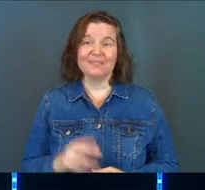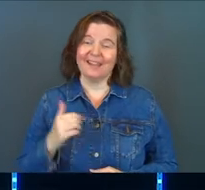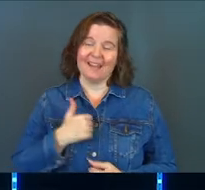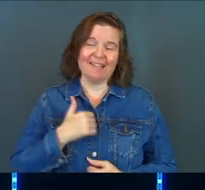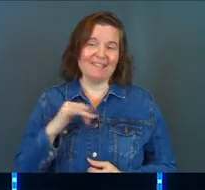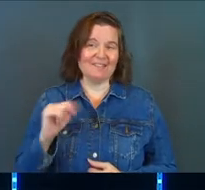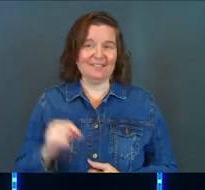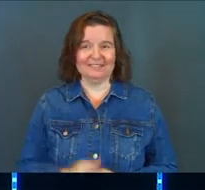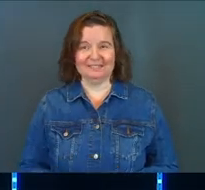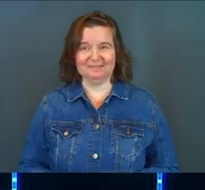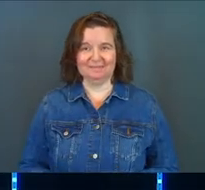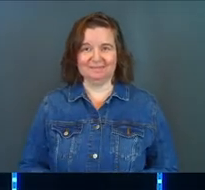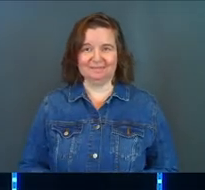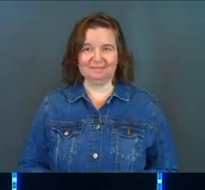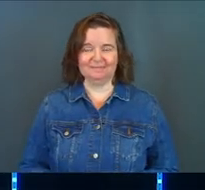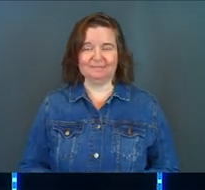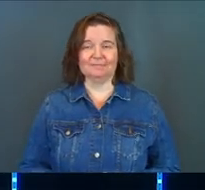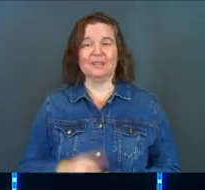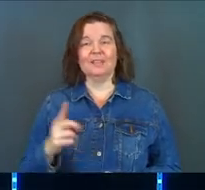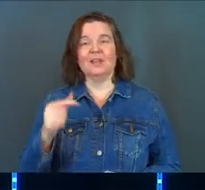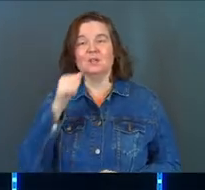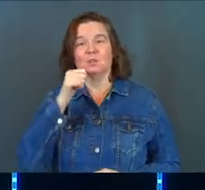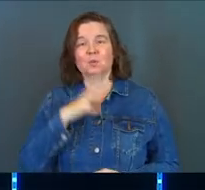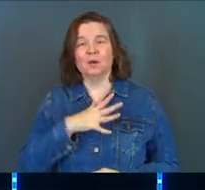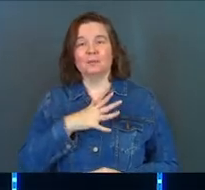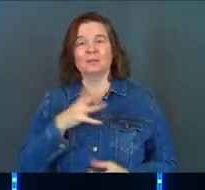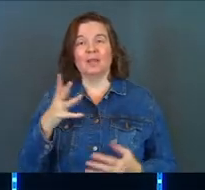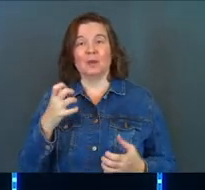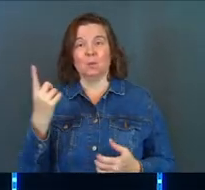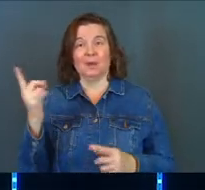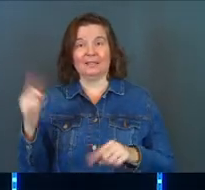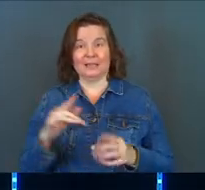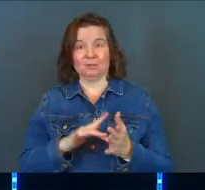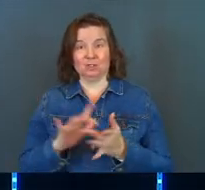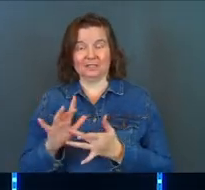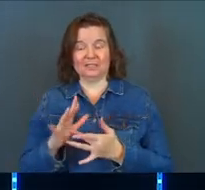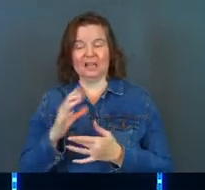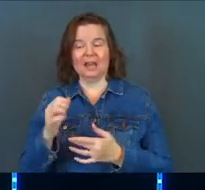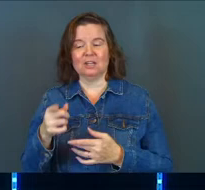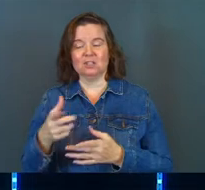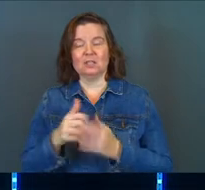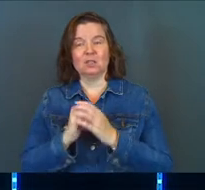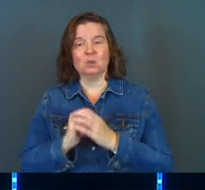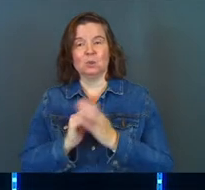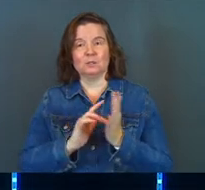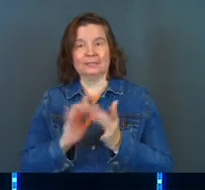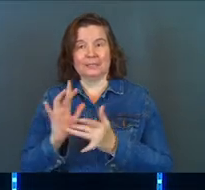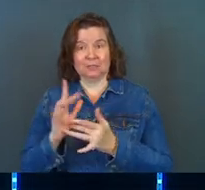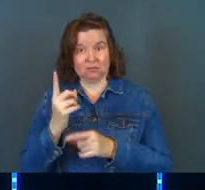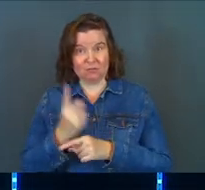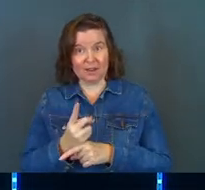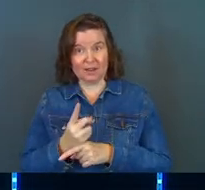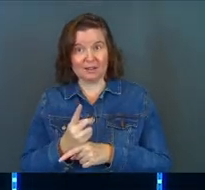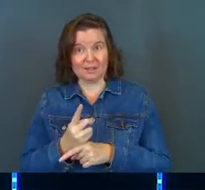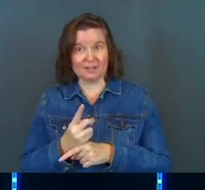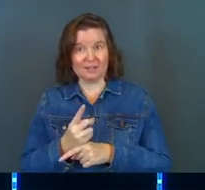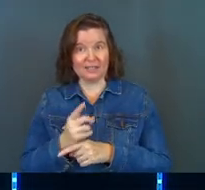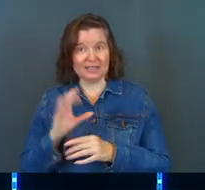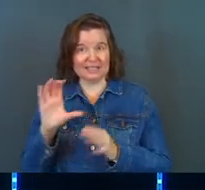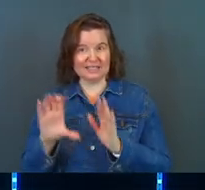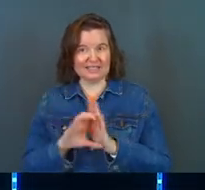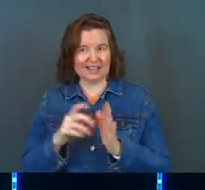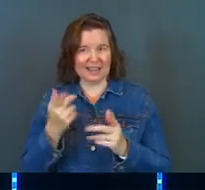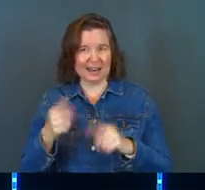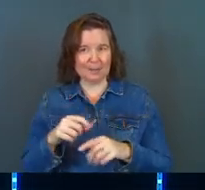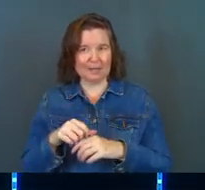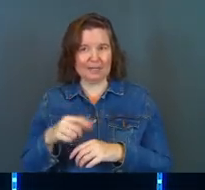I love it. There's this woman that once that came to Jesus and she worshiped Jesus, right? And it's this scene and it